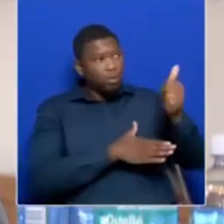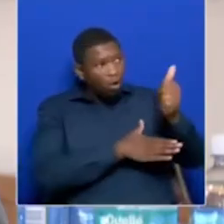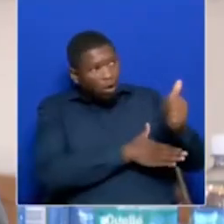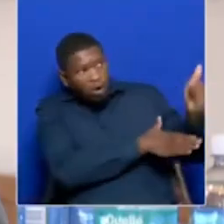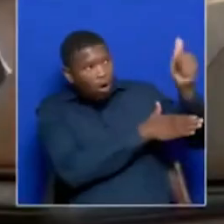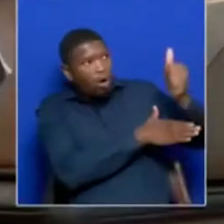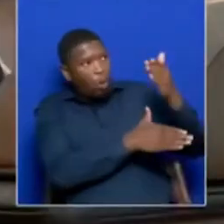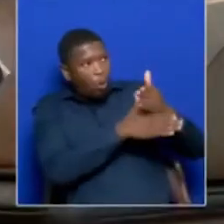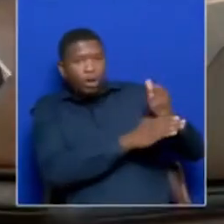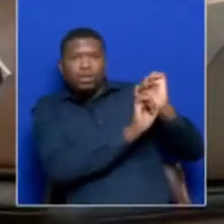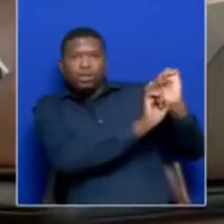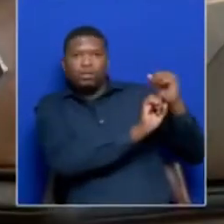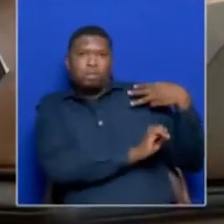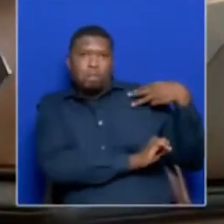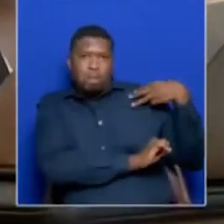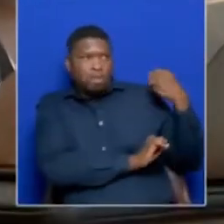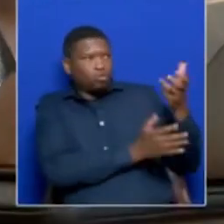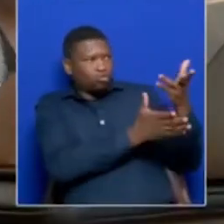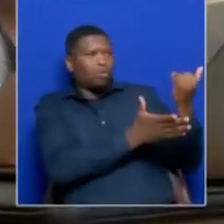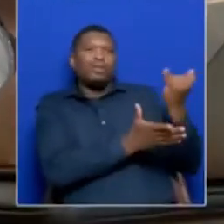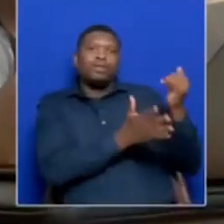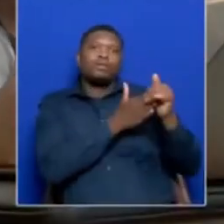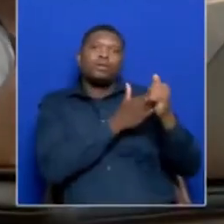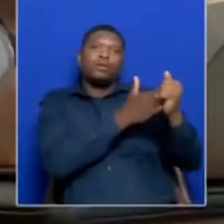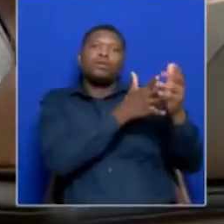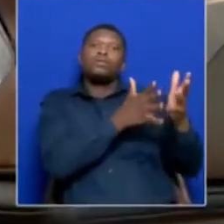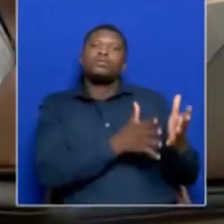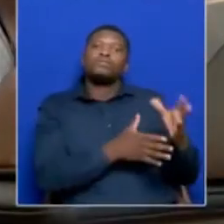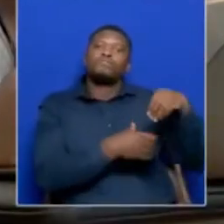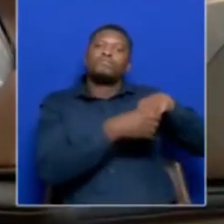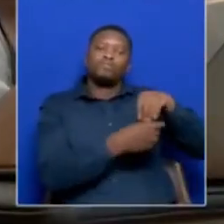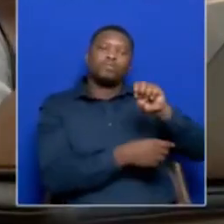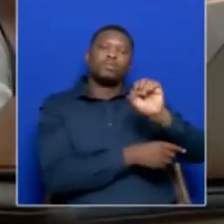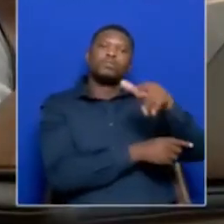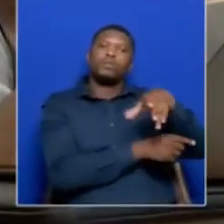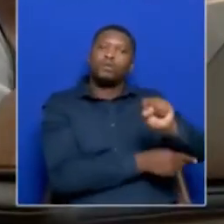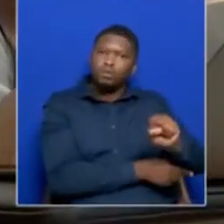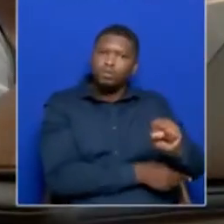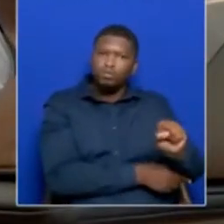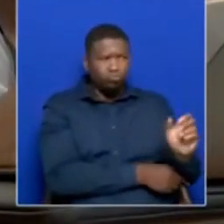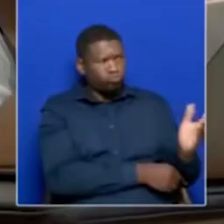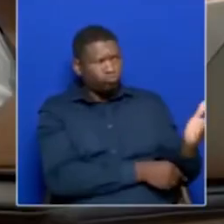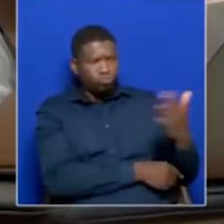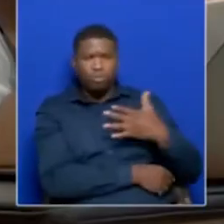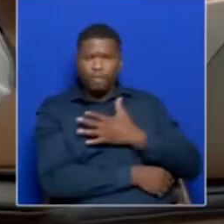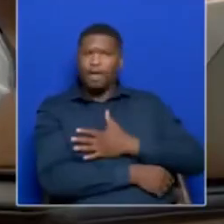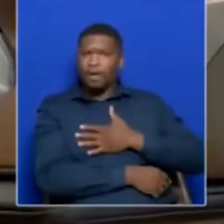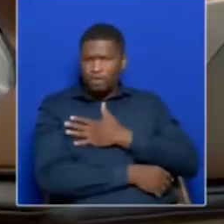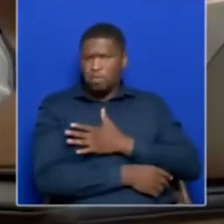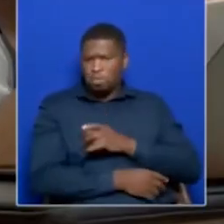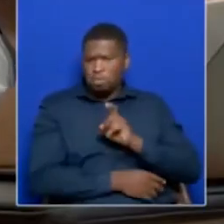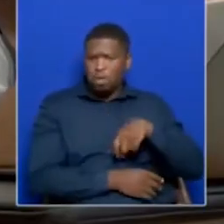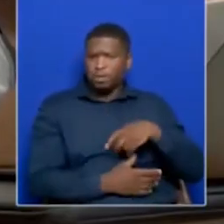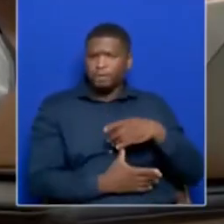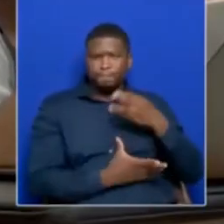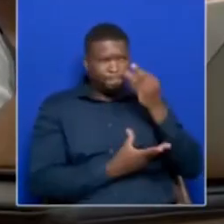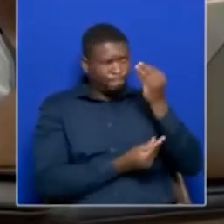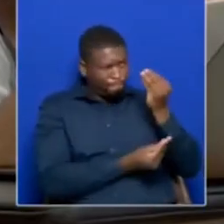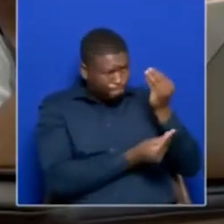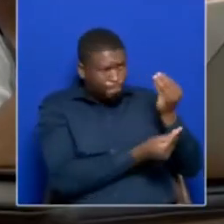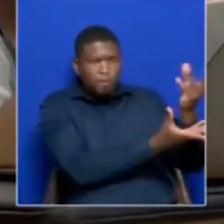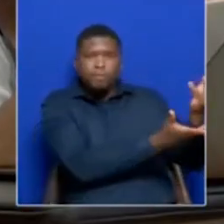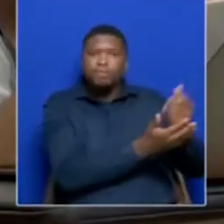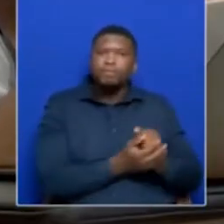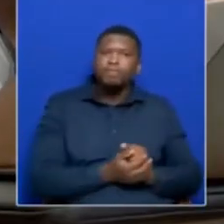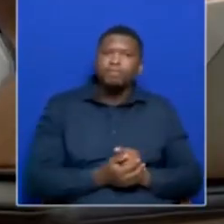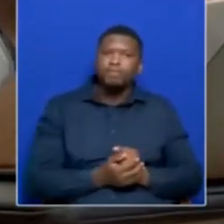a leadership of the SAPS as a department, I felt it fit to tell him, because when he spoke to me, it's